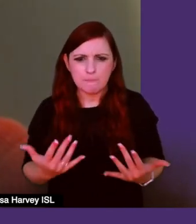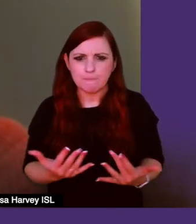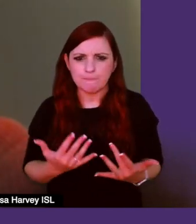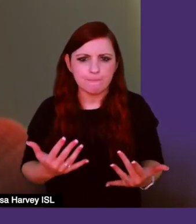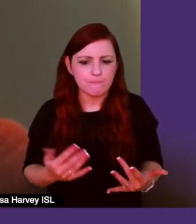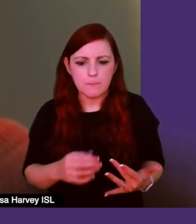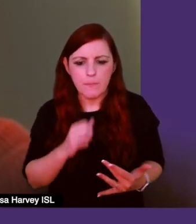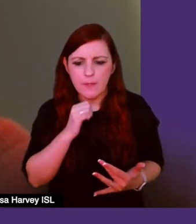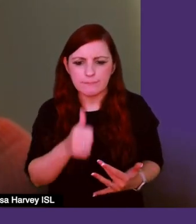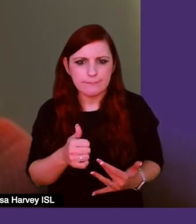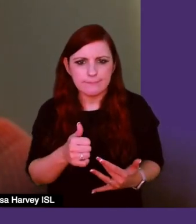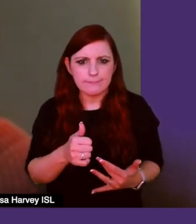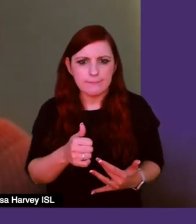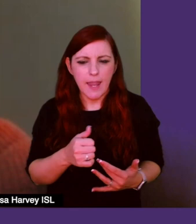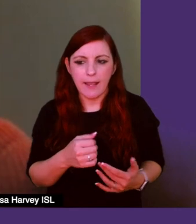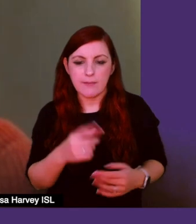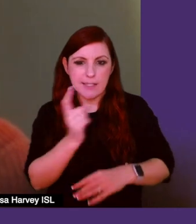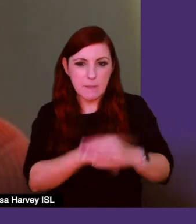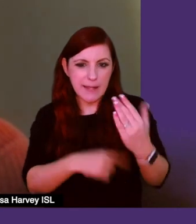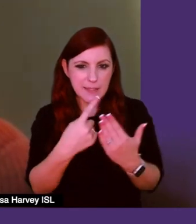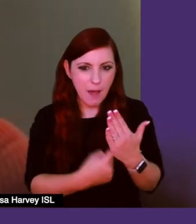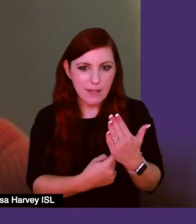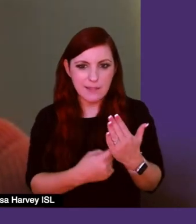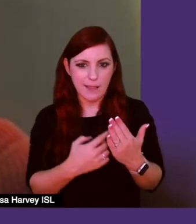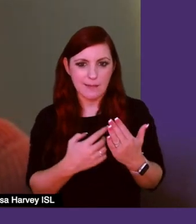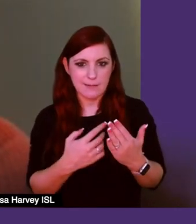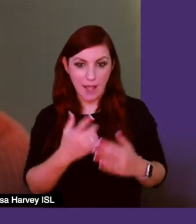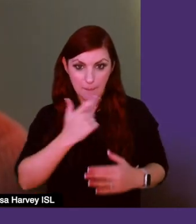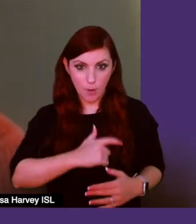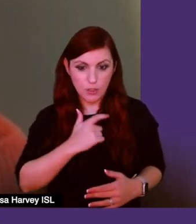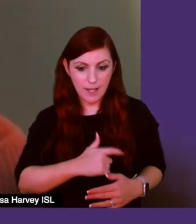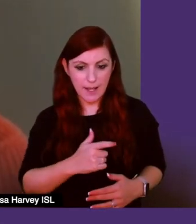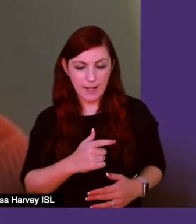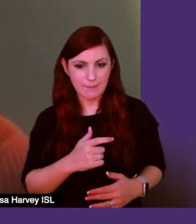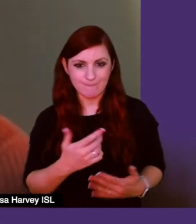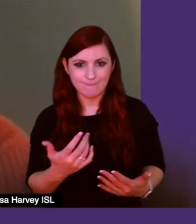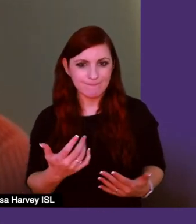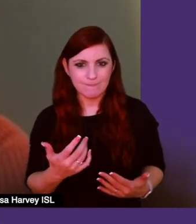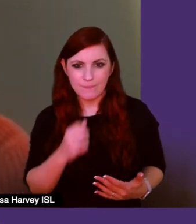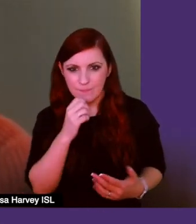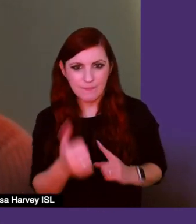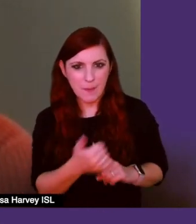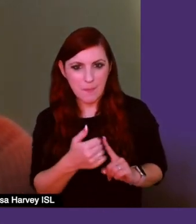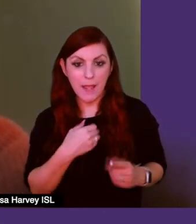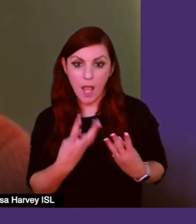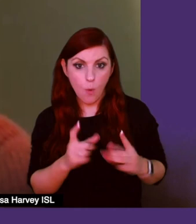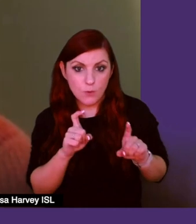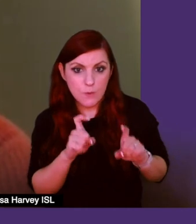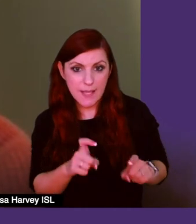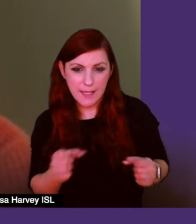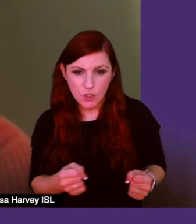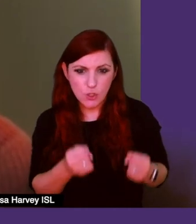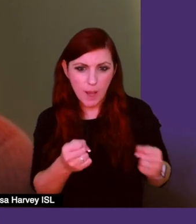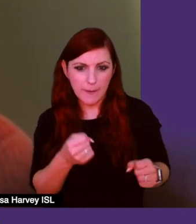that lot in terms of the disability policies they have going on a personal level, though I very much wanted to stay and